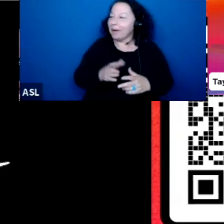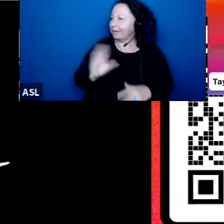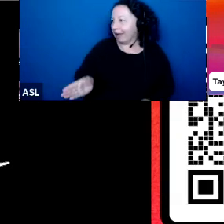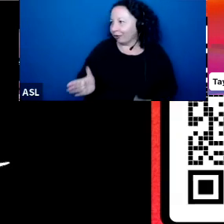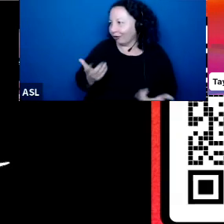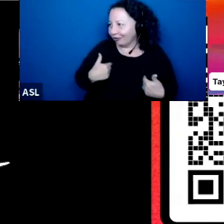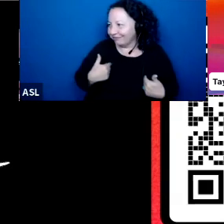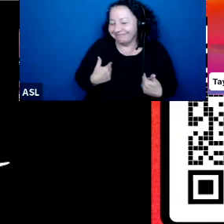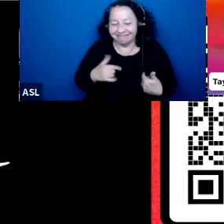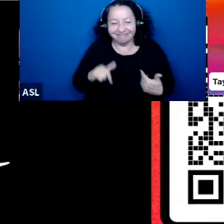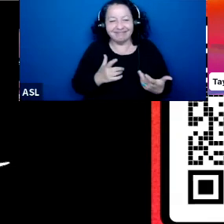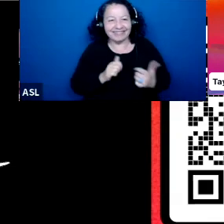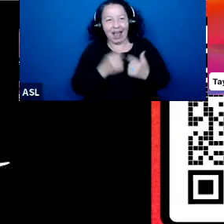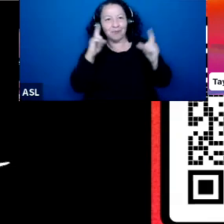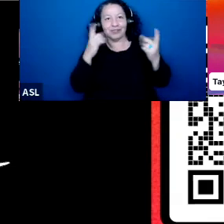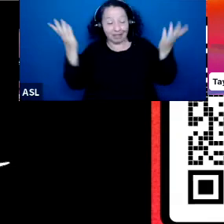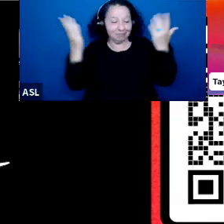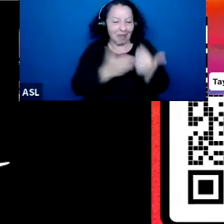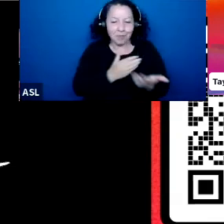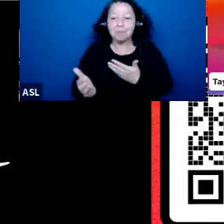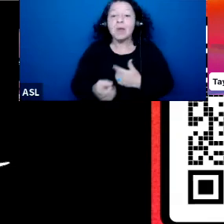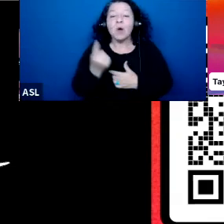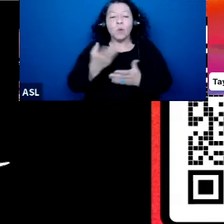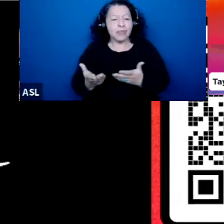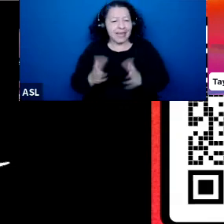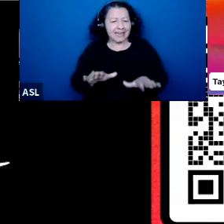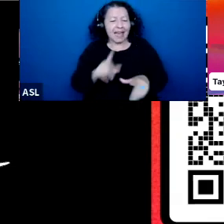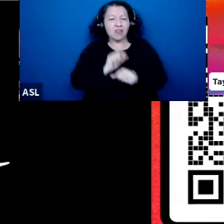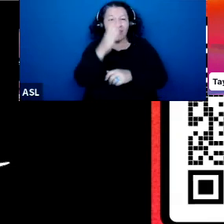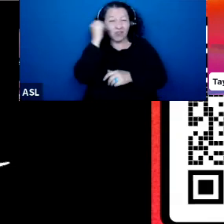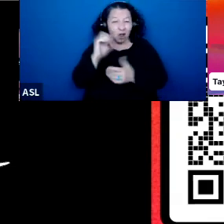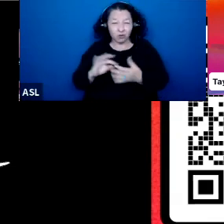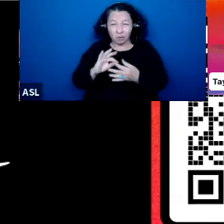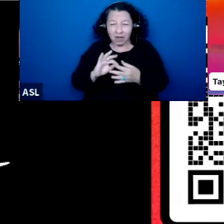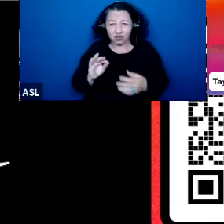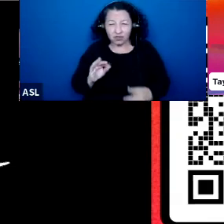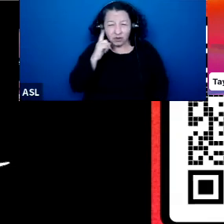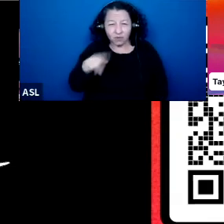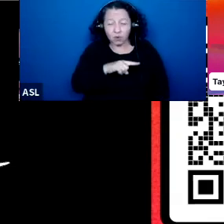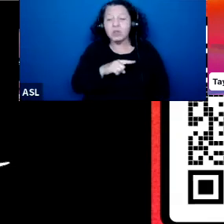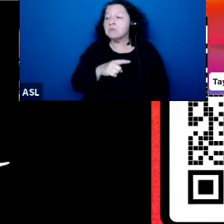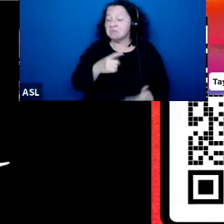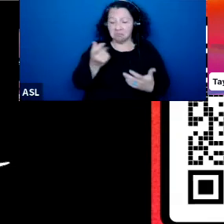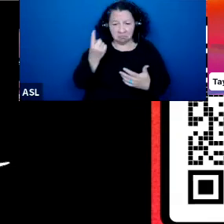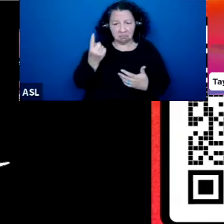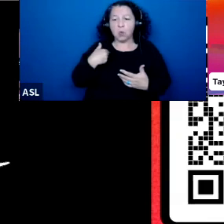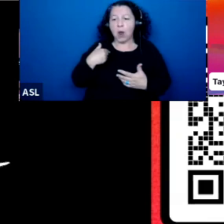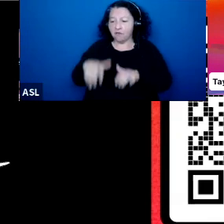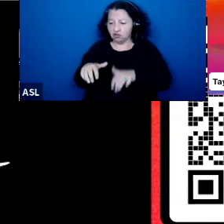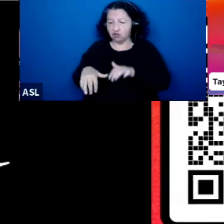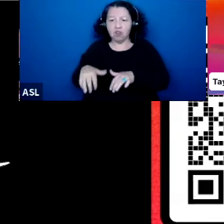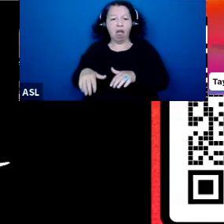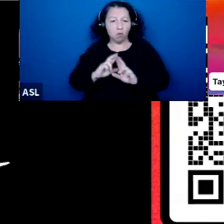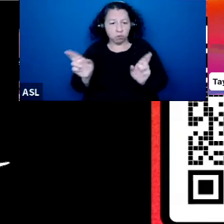I did forget to mention is that although we have the chat active, because I love getting all the tea and seeing how people